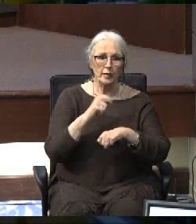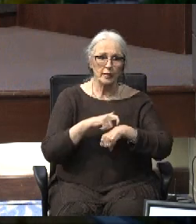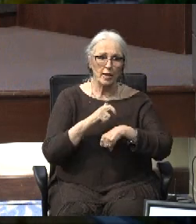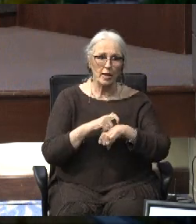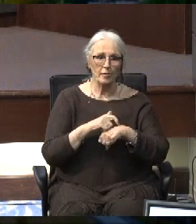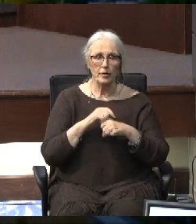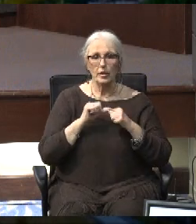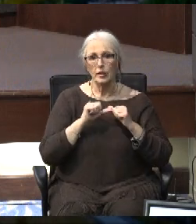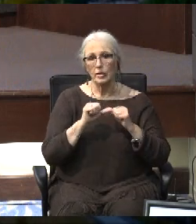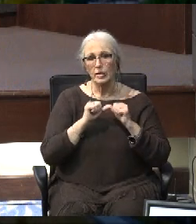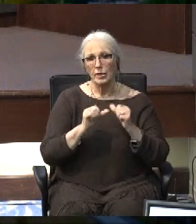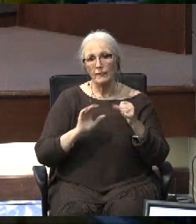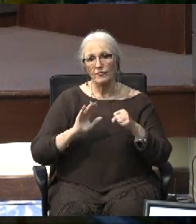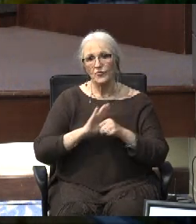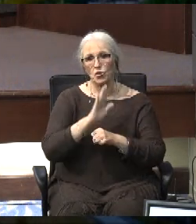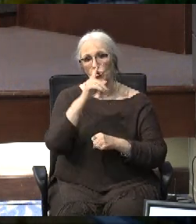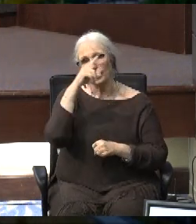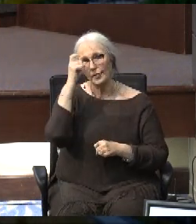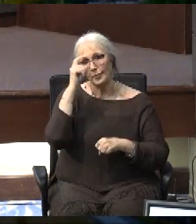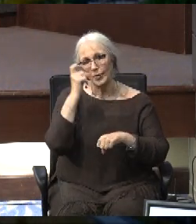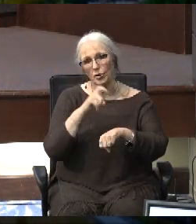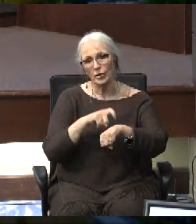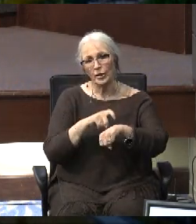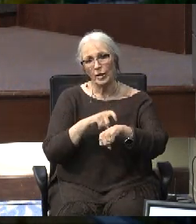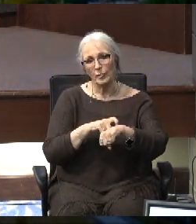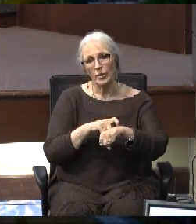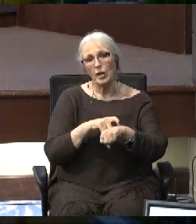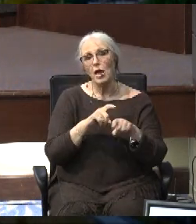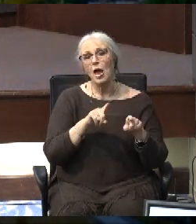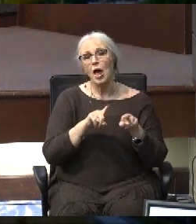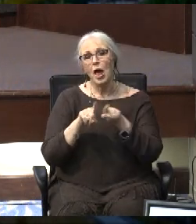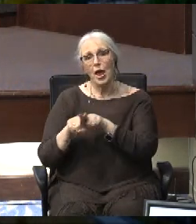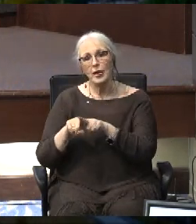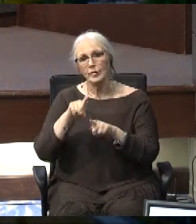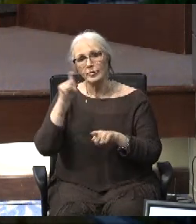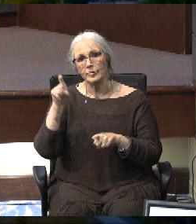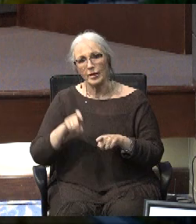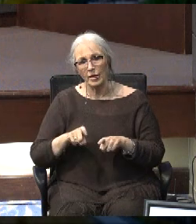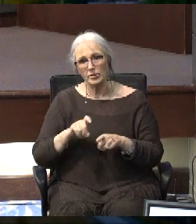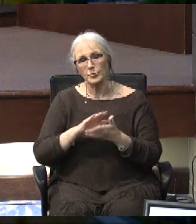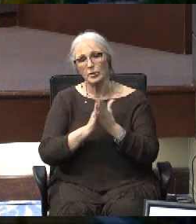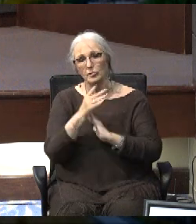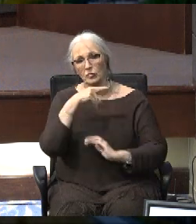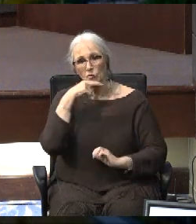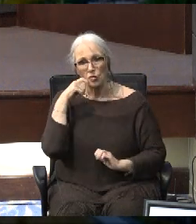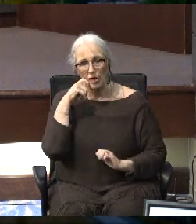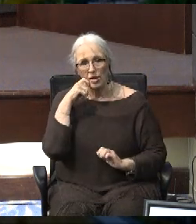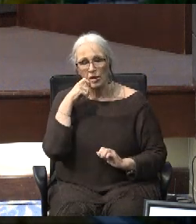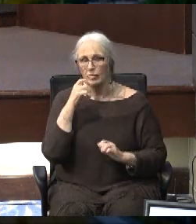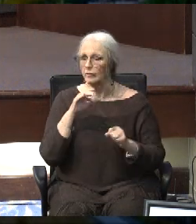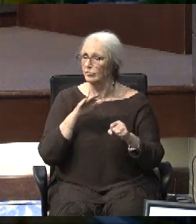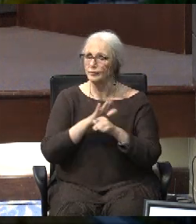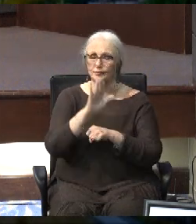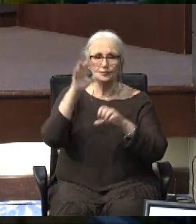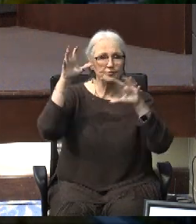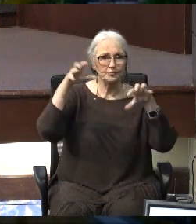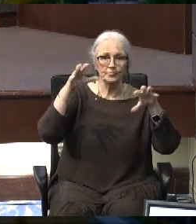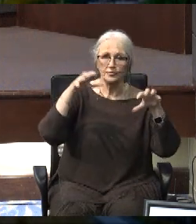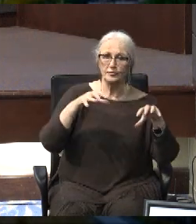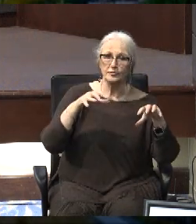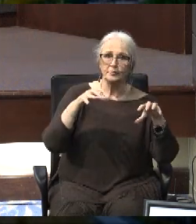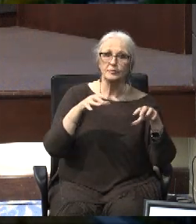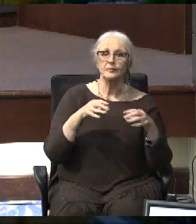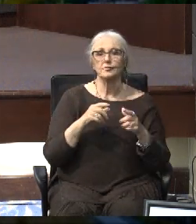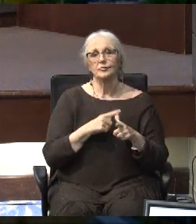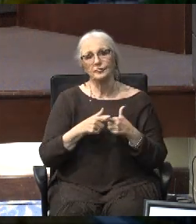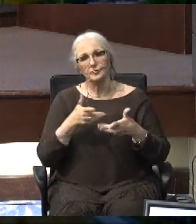keep us full through the summertime as Texas weather dries out and rainfall is scarce. And that allows us to